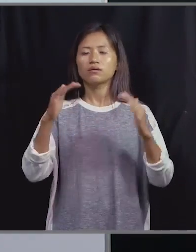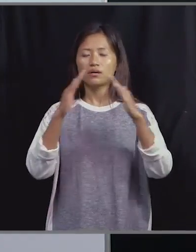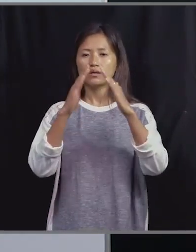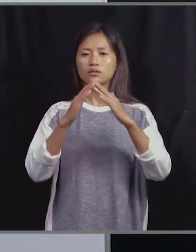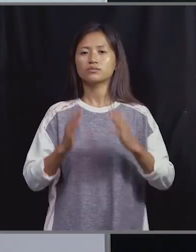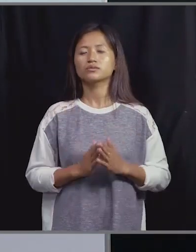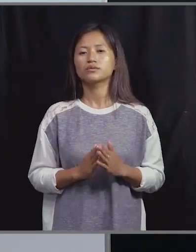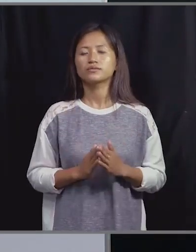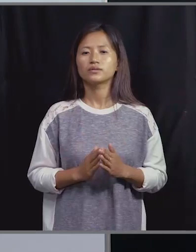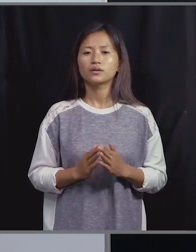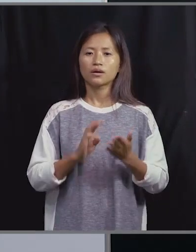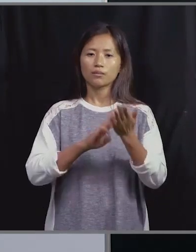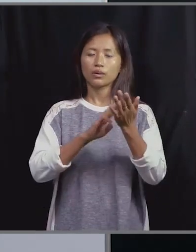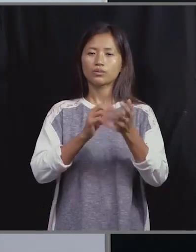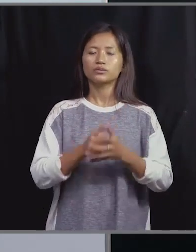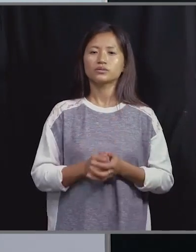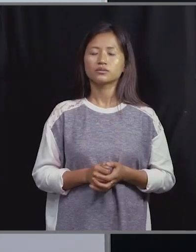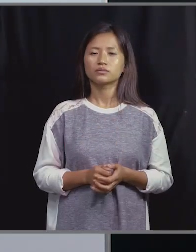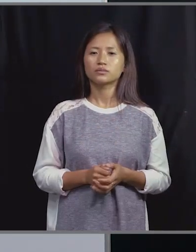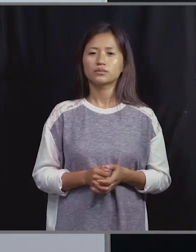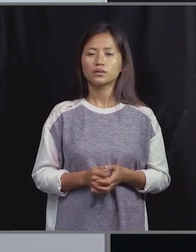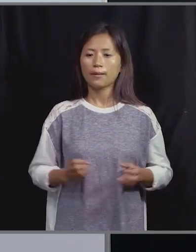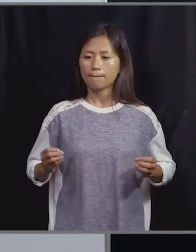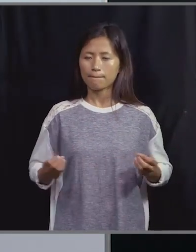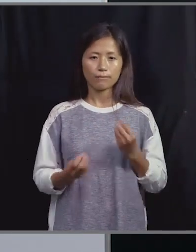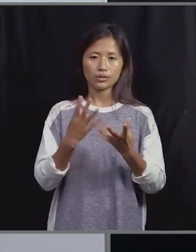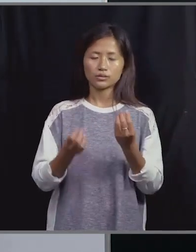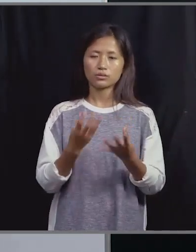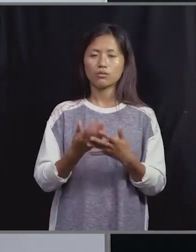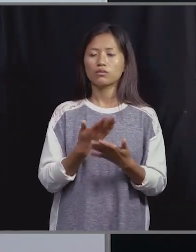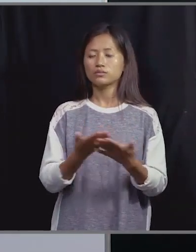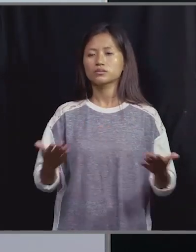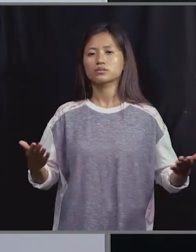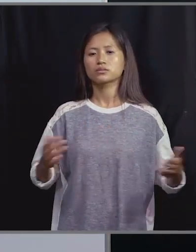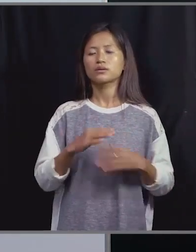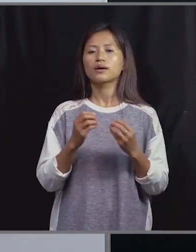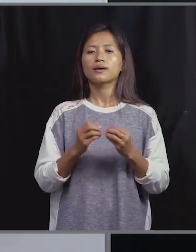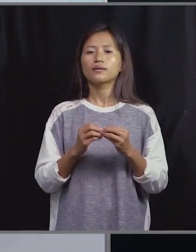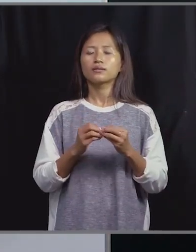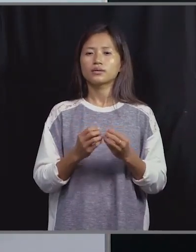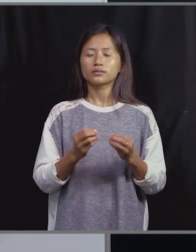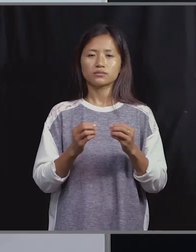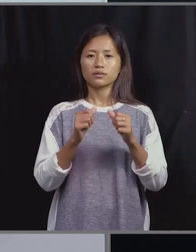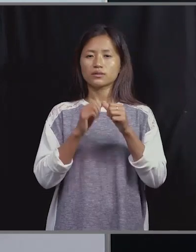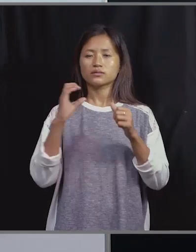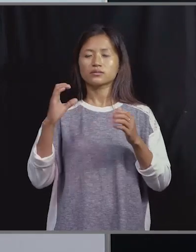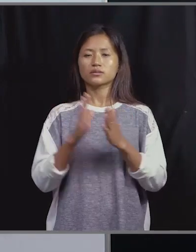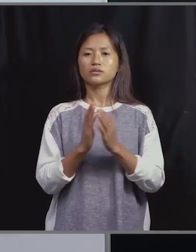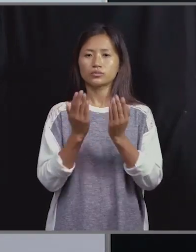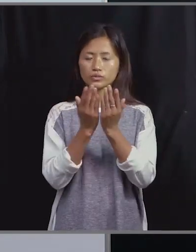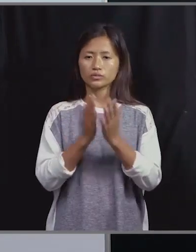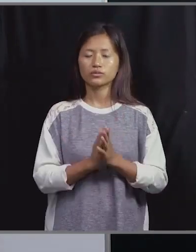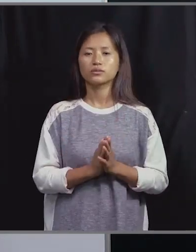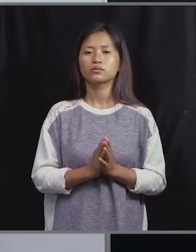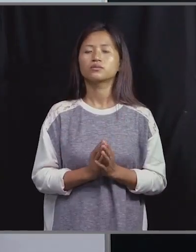those Marwaris, and then they burned all those Bahi Khatas, that is account book, and then the debt bond.